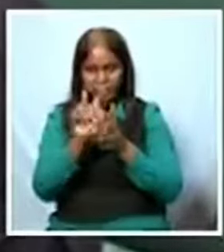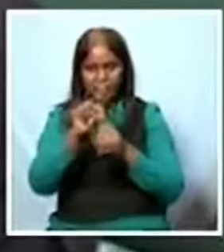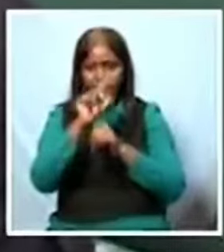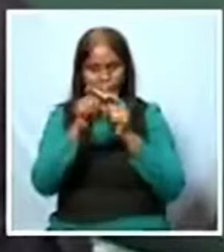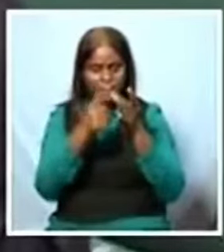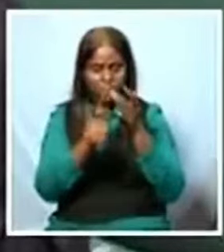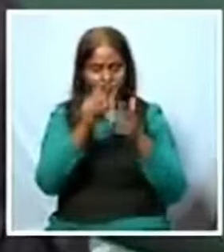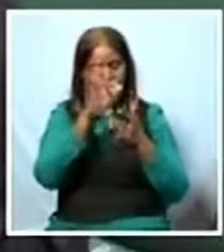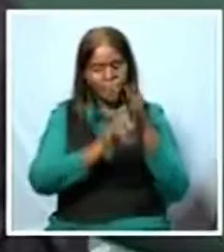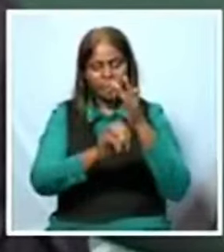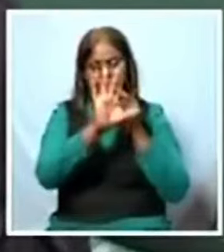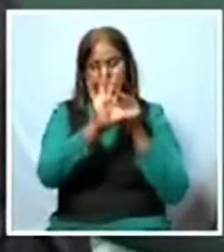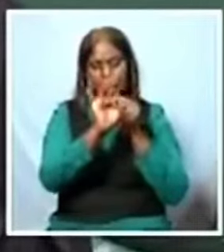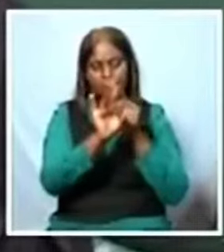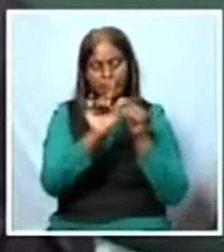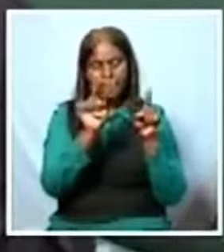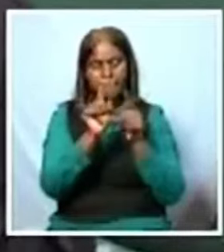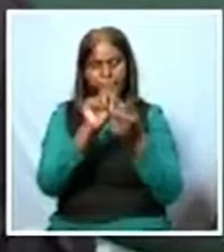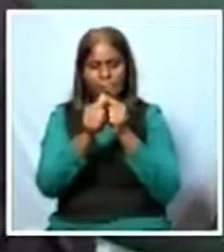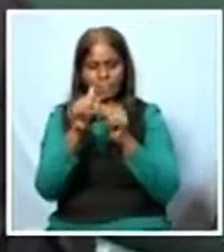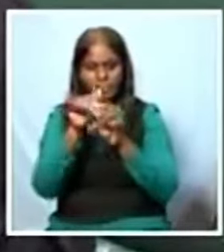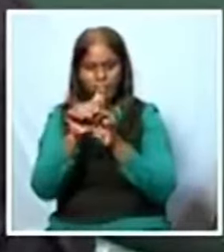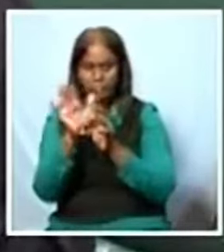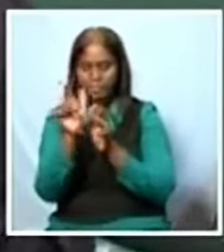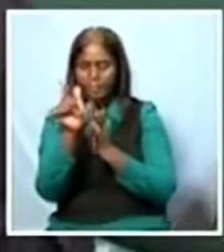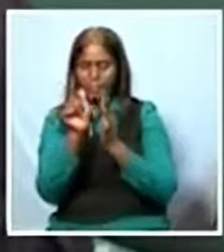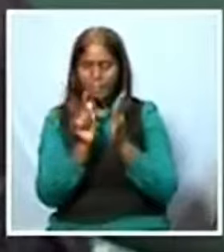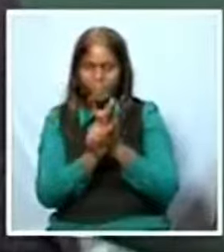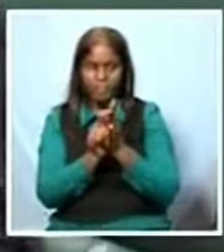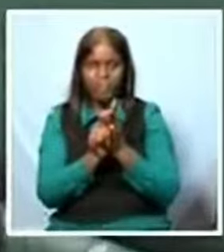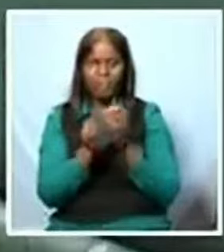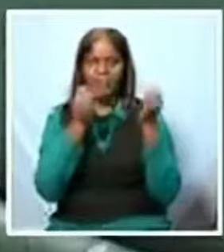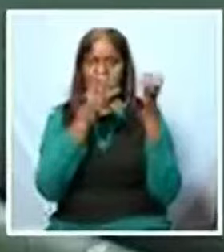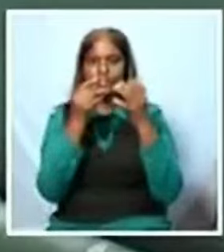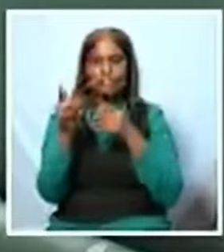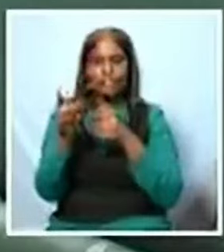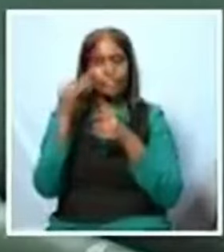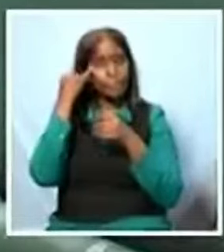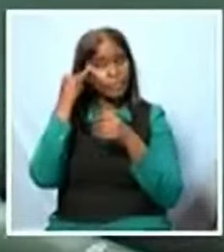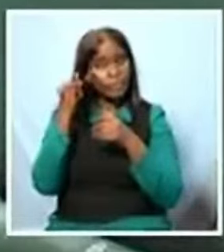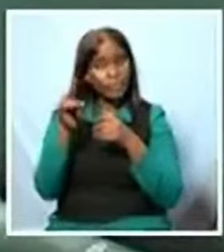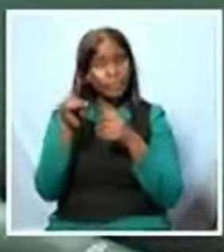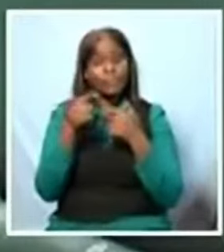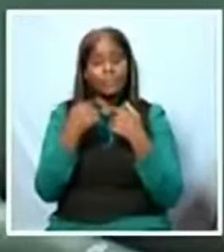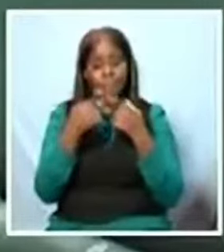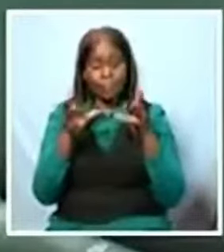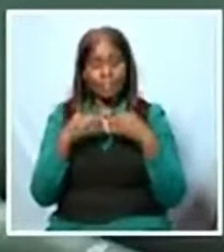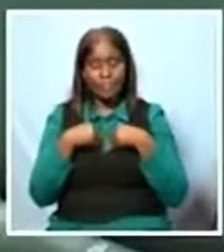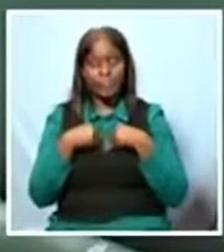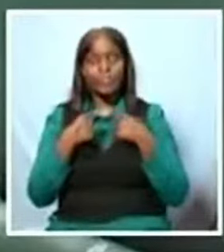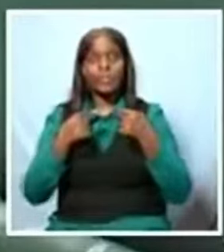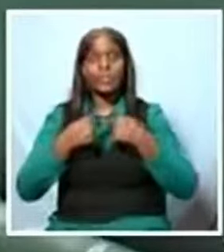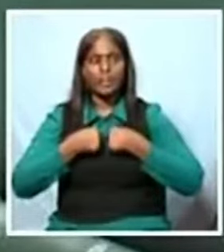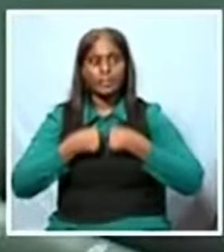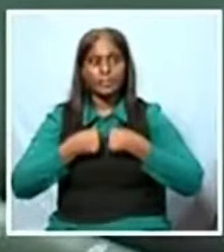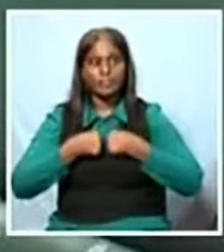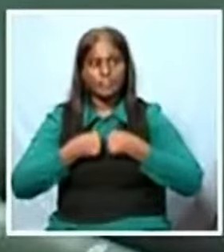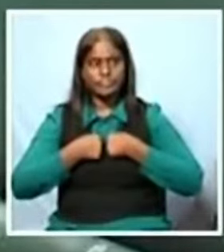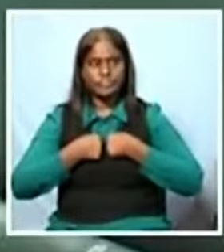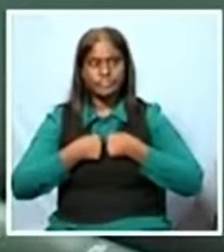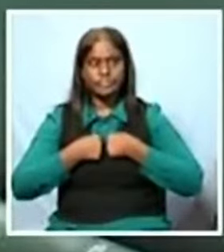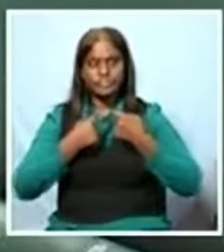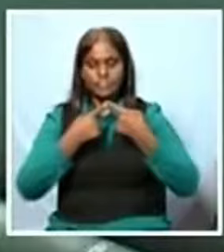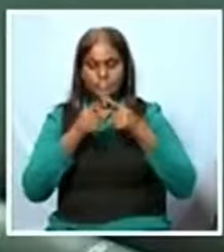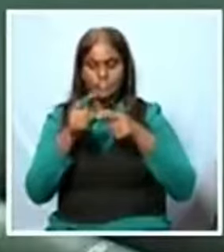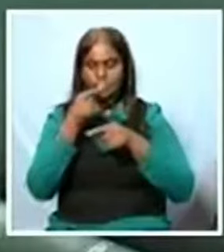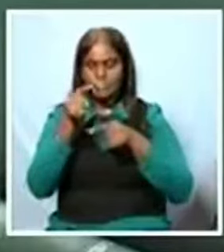is that clause 58 as amended stands part of the bill. As many as of that opinion say aye.